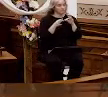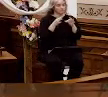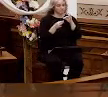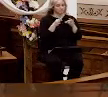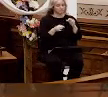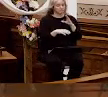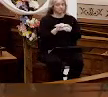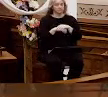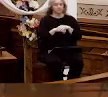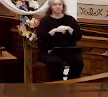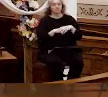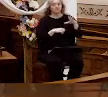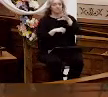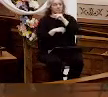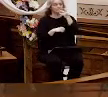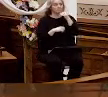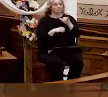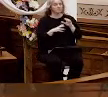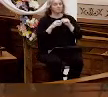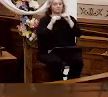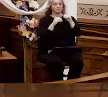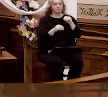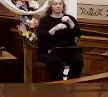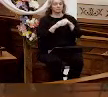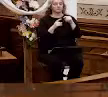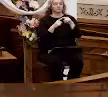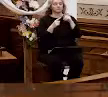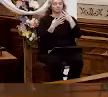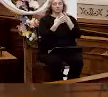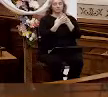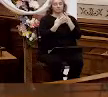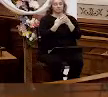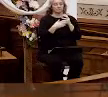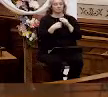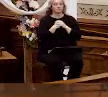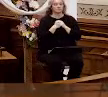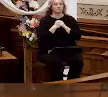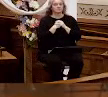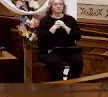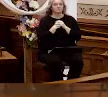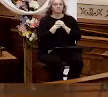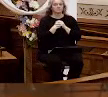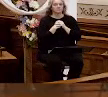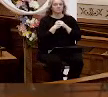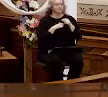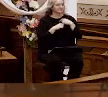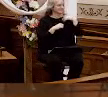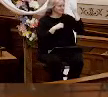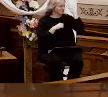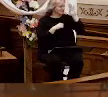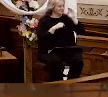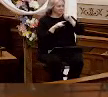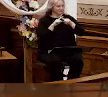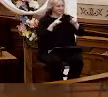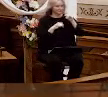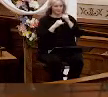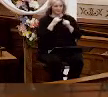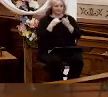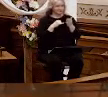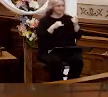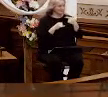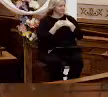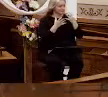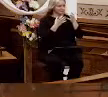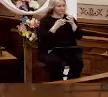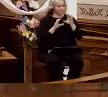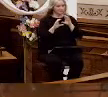bound and placed in the innermost cell of the prison. I don't know about you, but the last thing I would want to